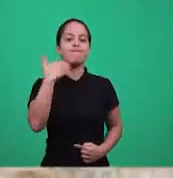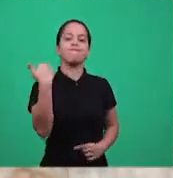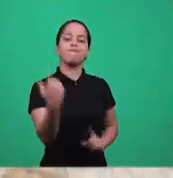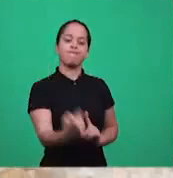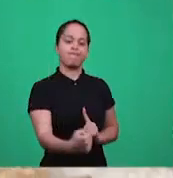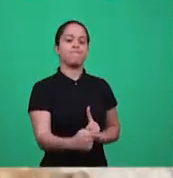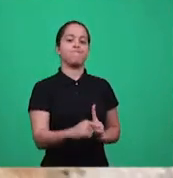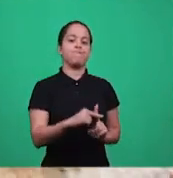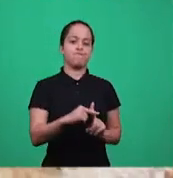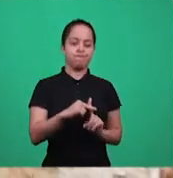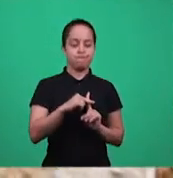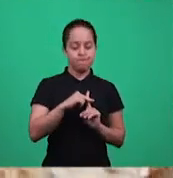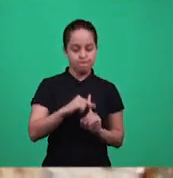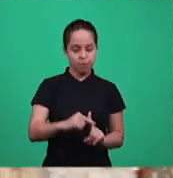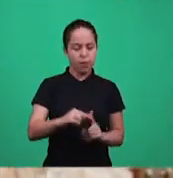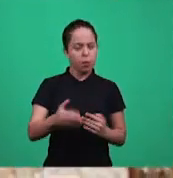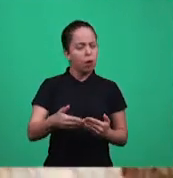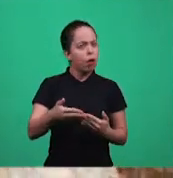that died upon the cross,